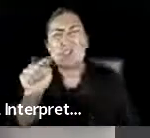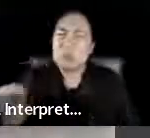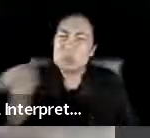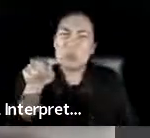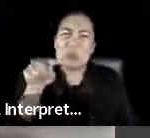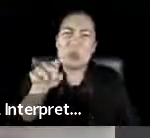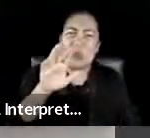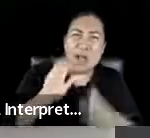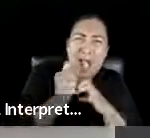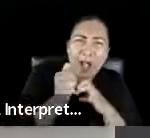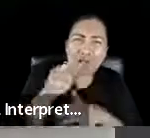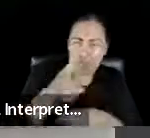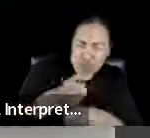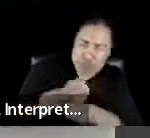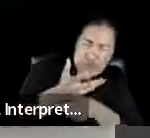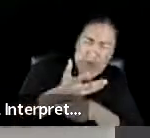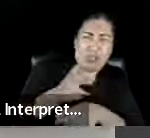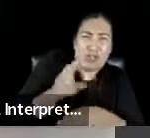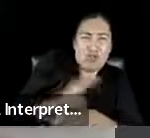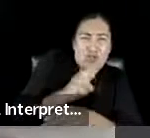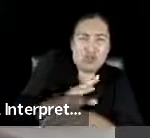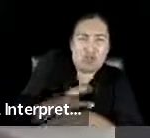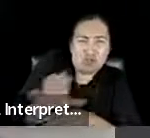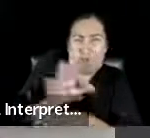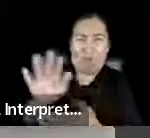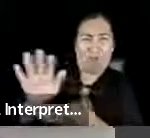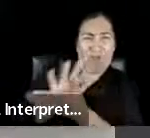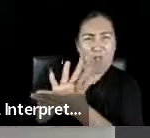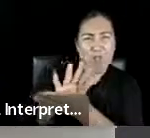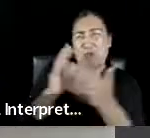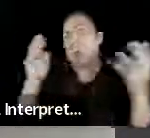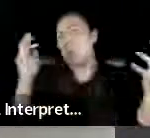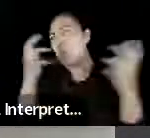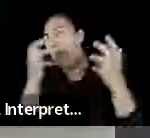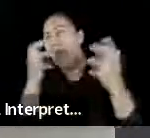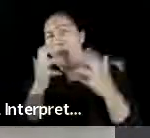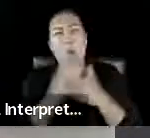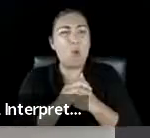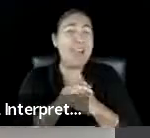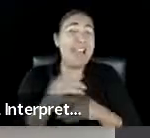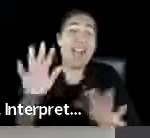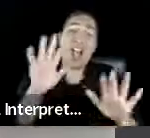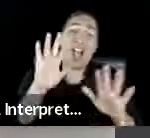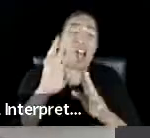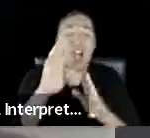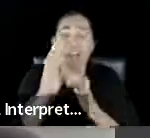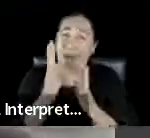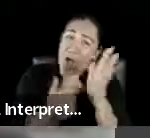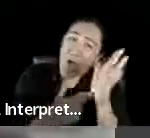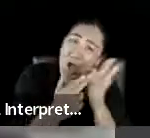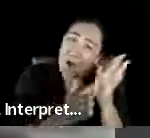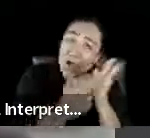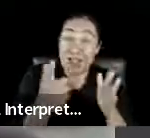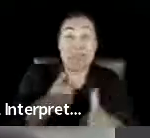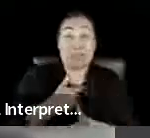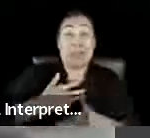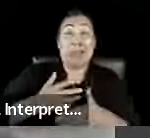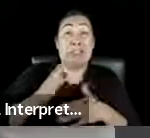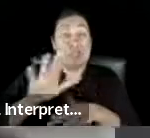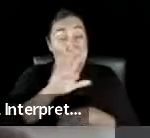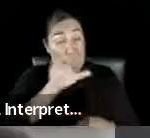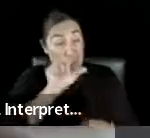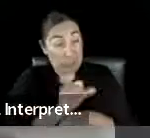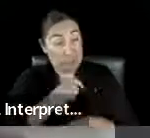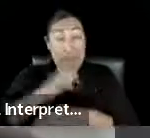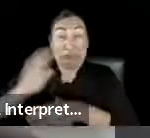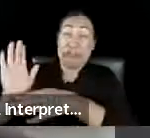expressing yourselves and the way that you're using your platforms. I, I mean, honestly, I've just been sharing your work with the